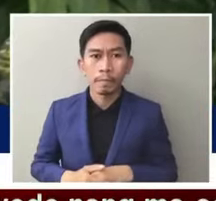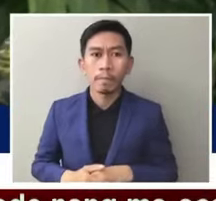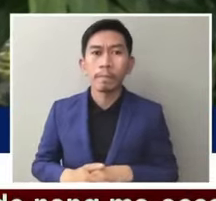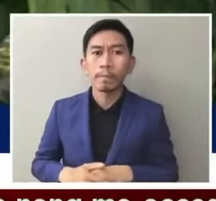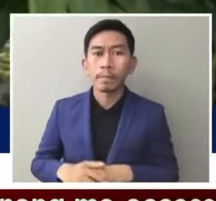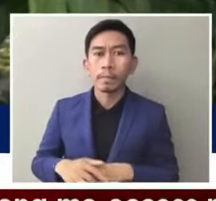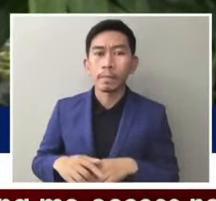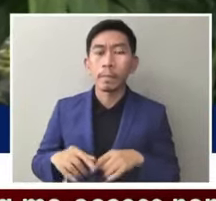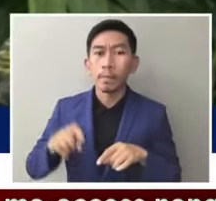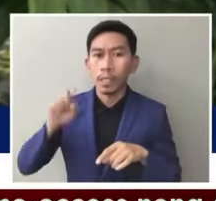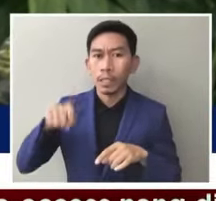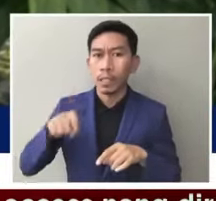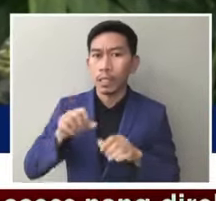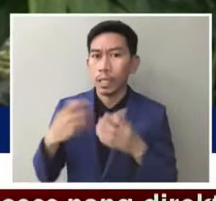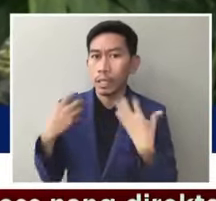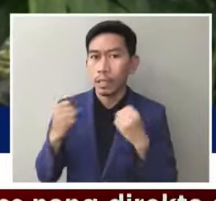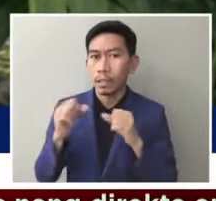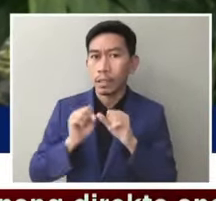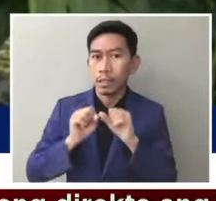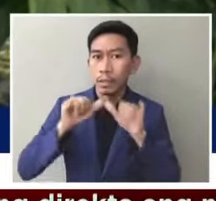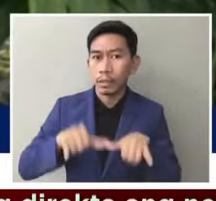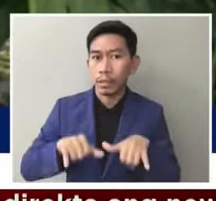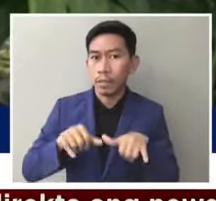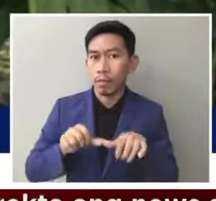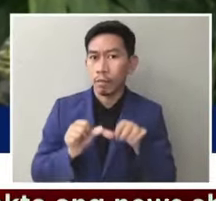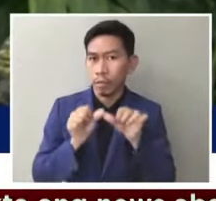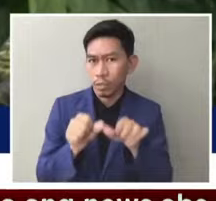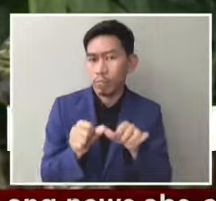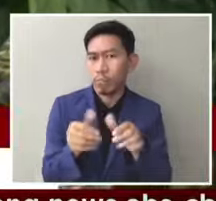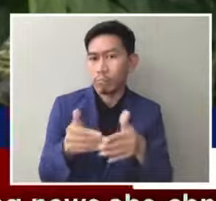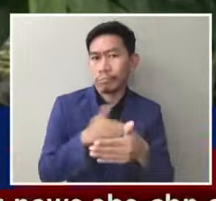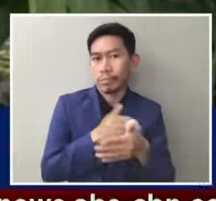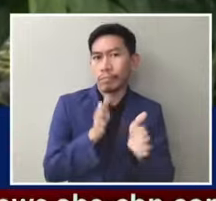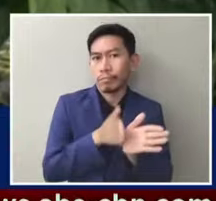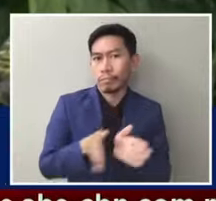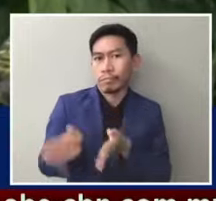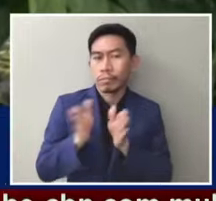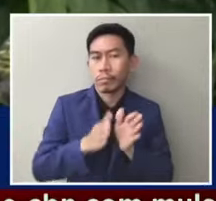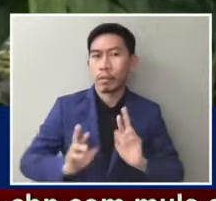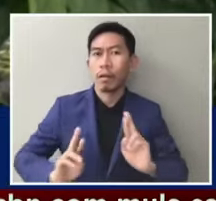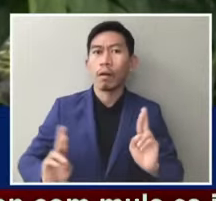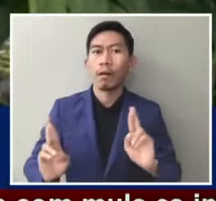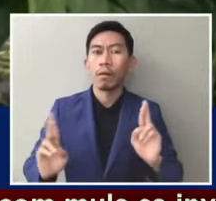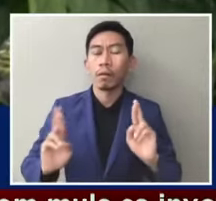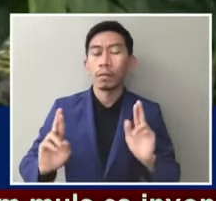continue to be prepared for all of these